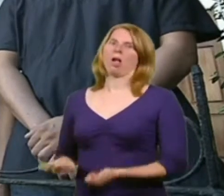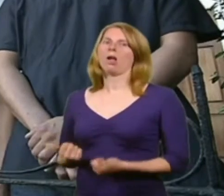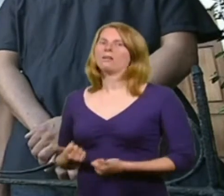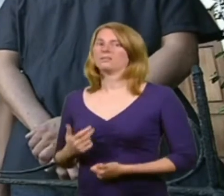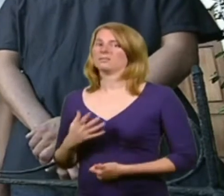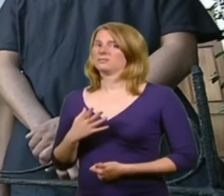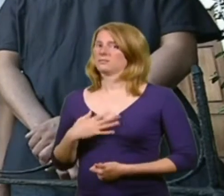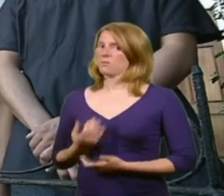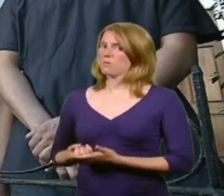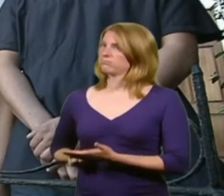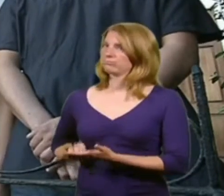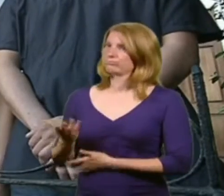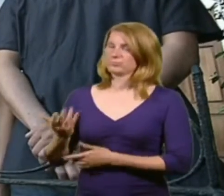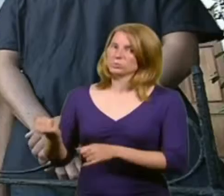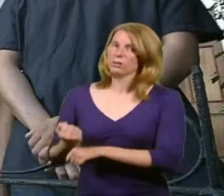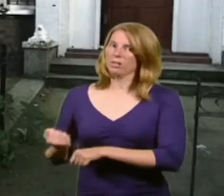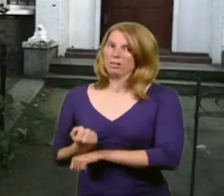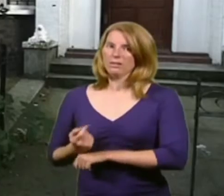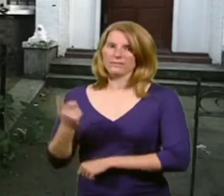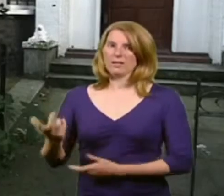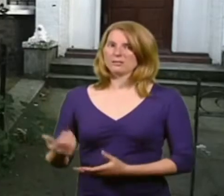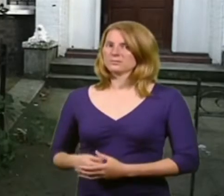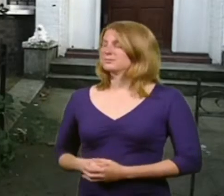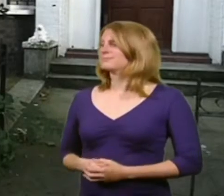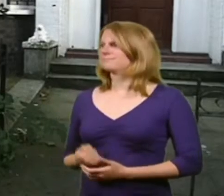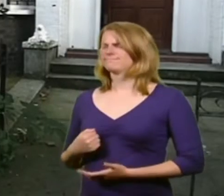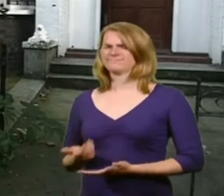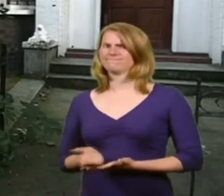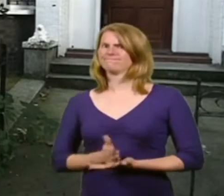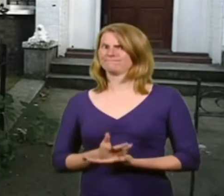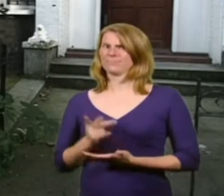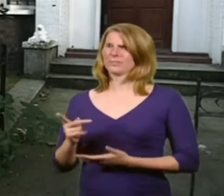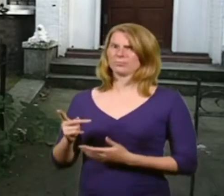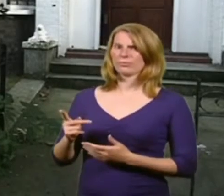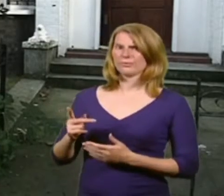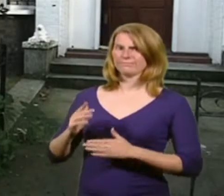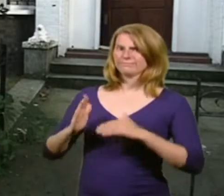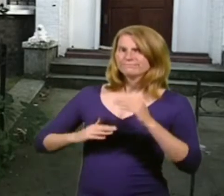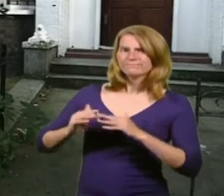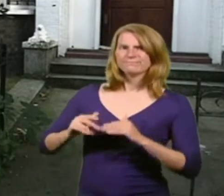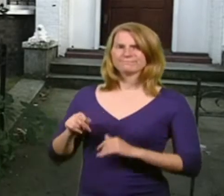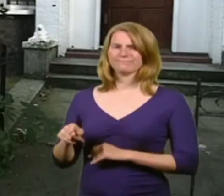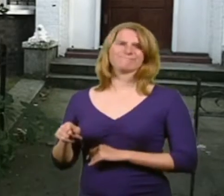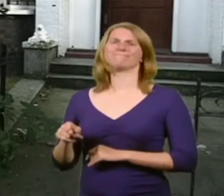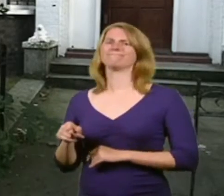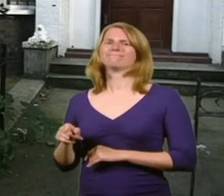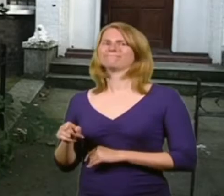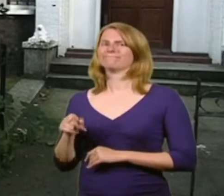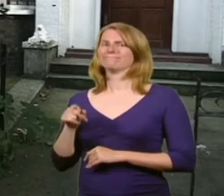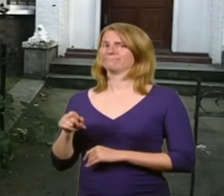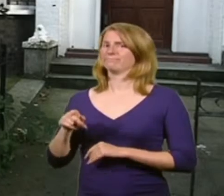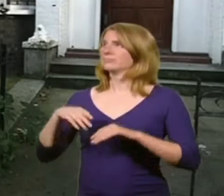of spend a load more money fixing it up. So. Very dubious about the structure because the decor is in such a bad